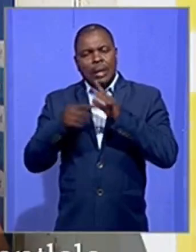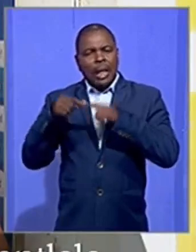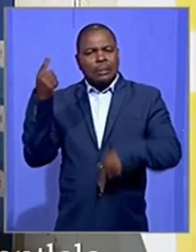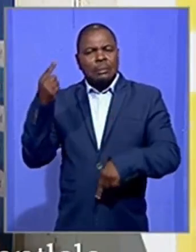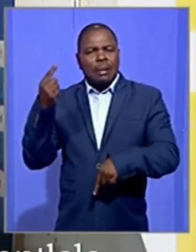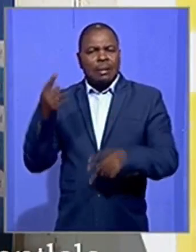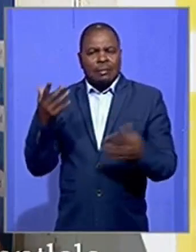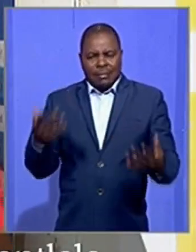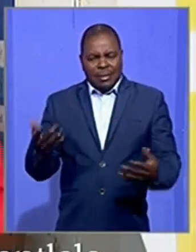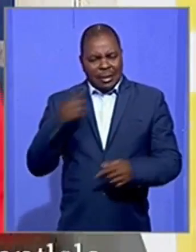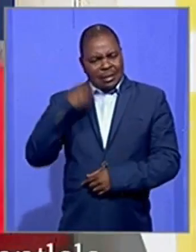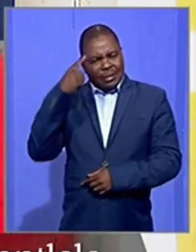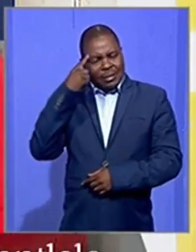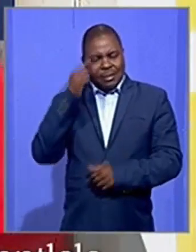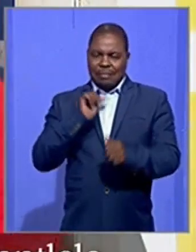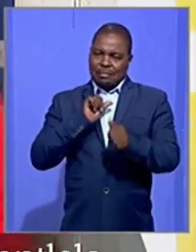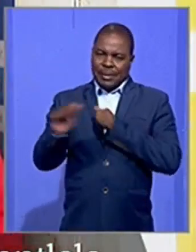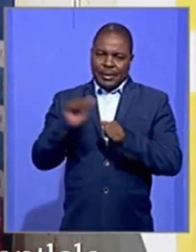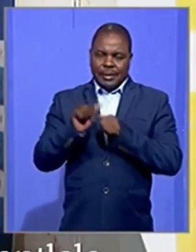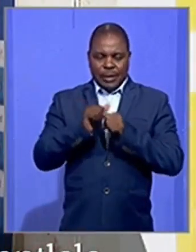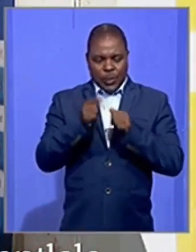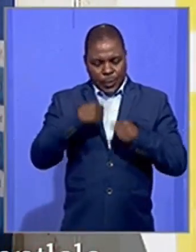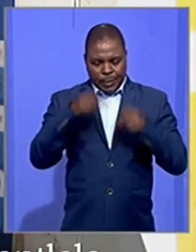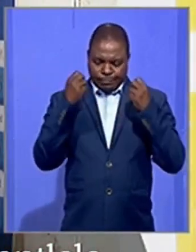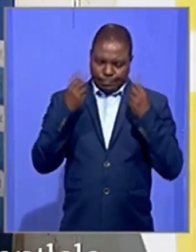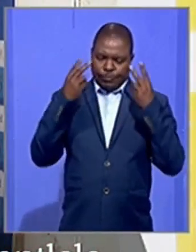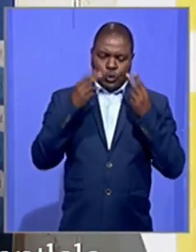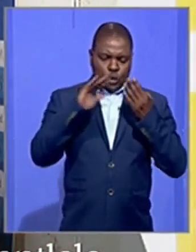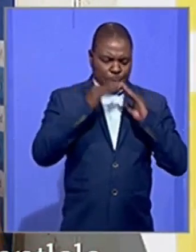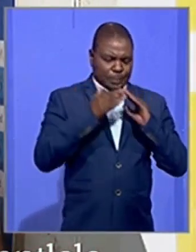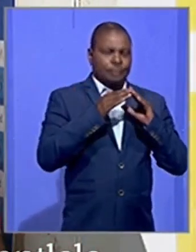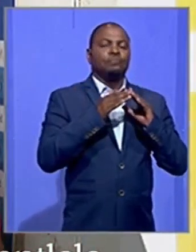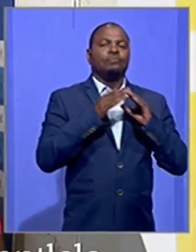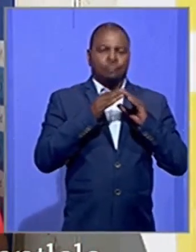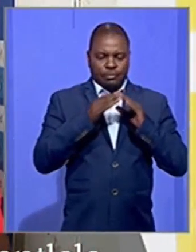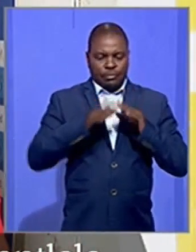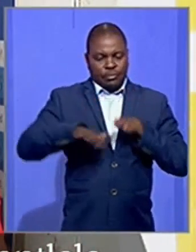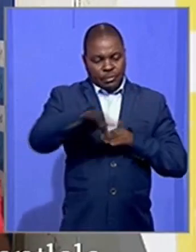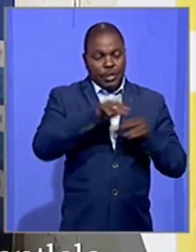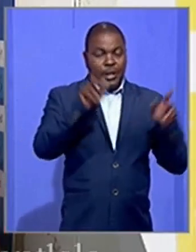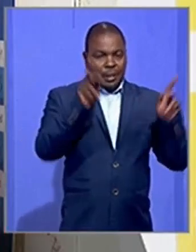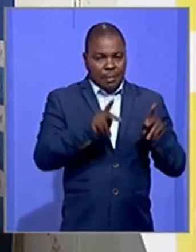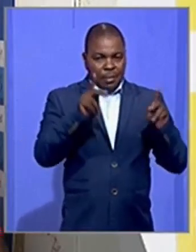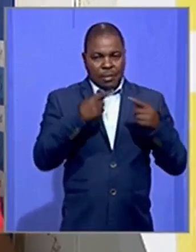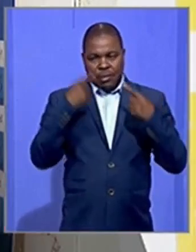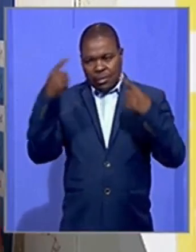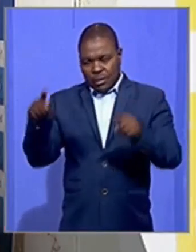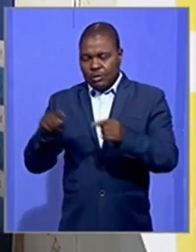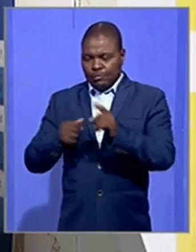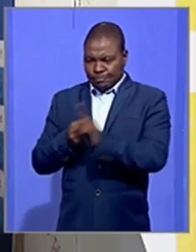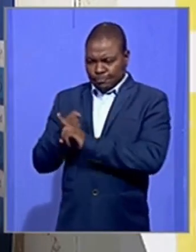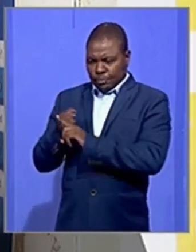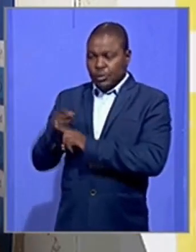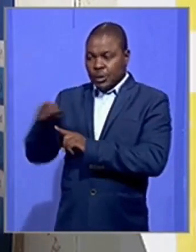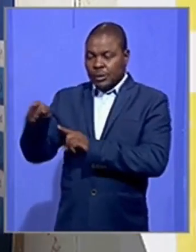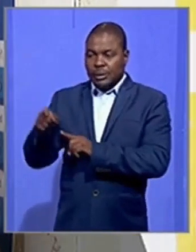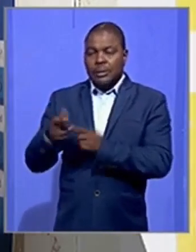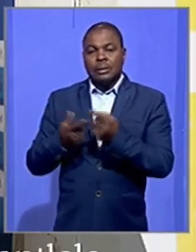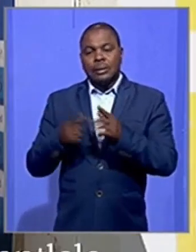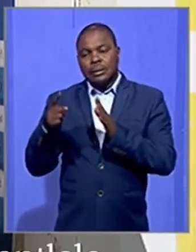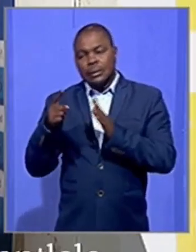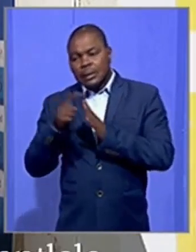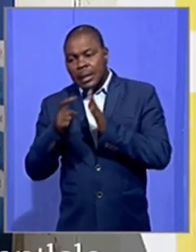re ile ra bona hore go bohlokwa re eme ka maoto as baagi ba mo Kimberley re pute a stop mo nthong ena ya hore go rekisiwe